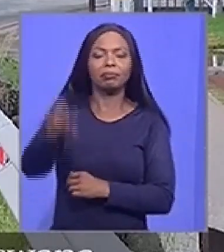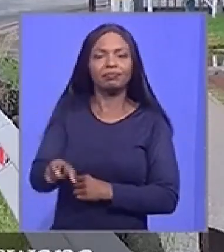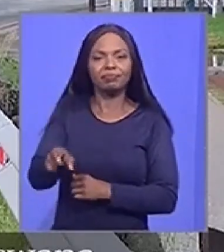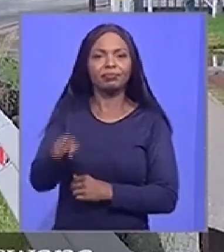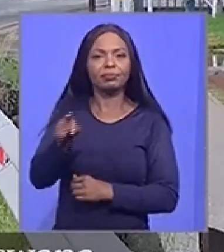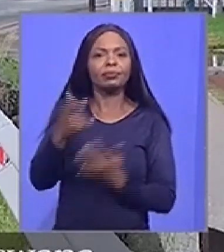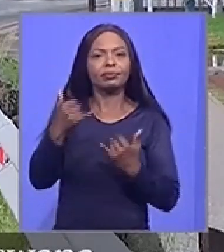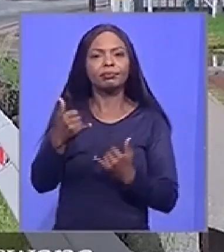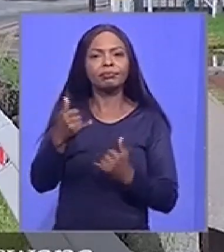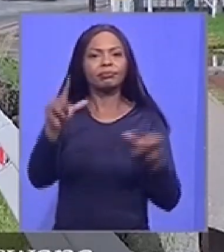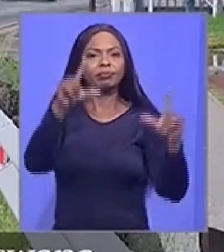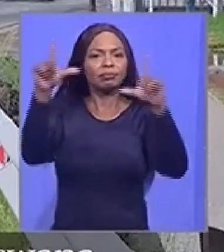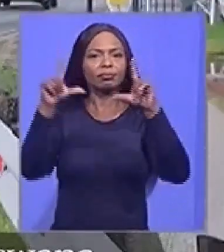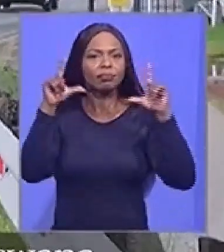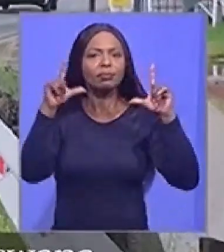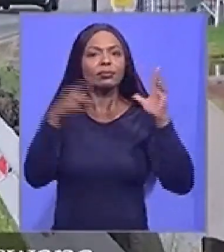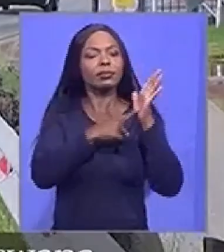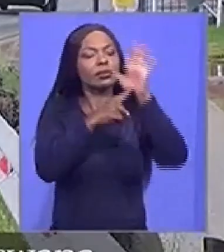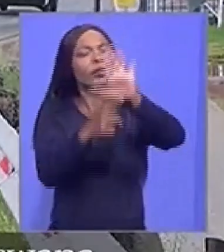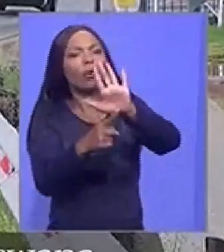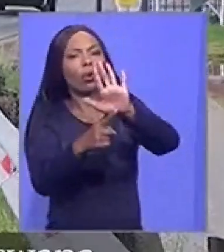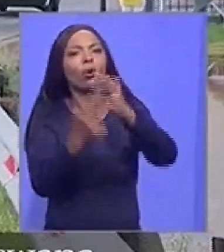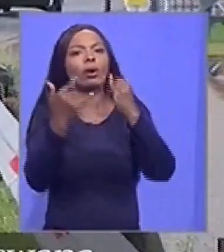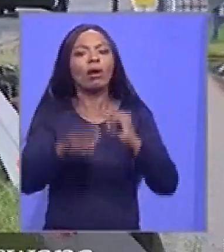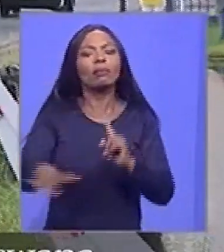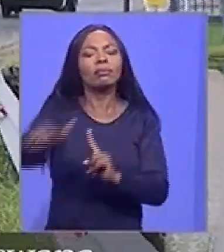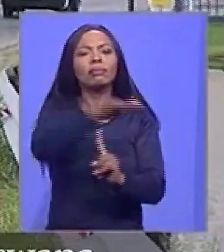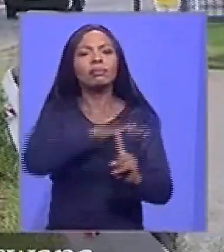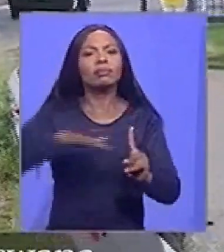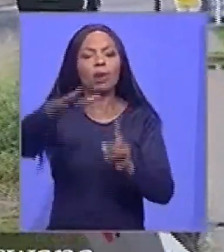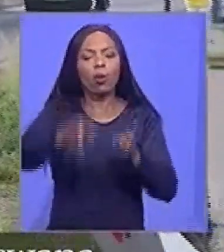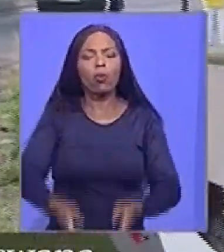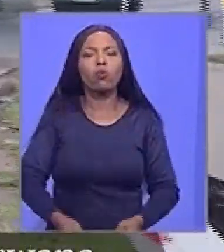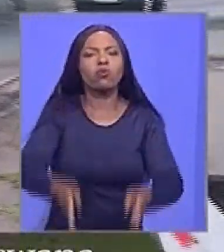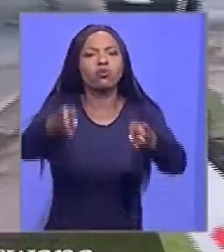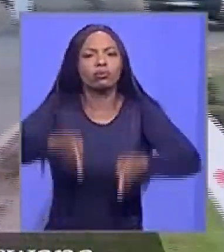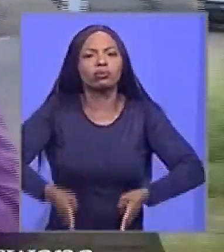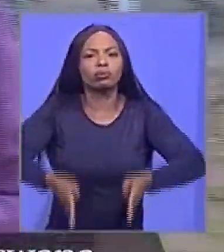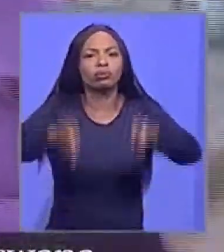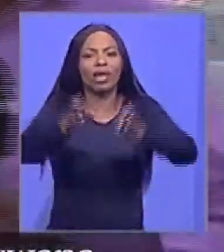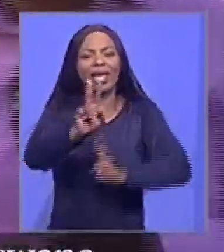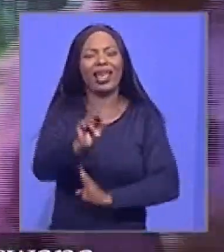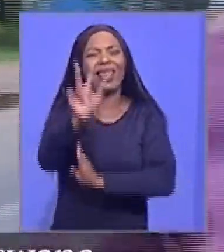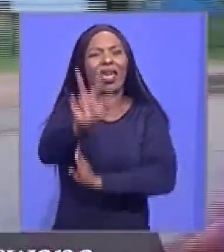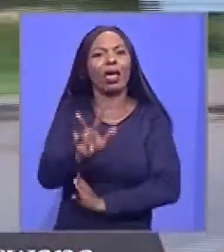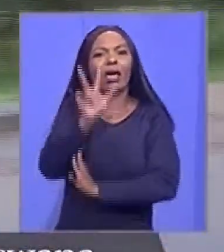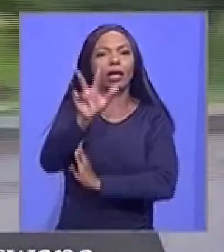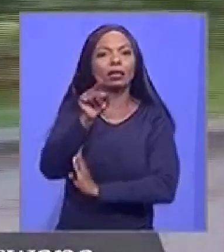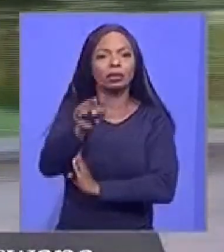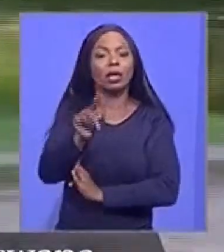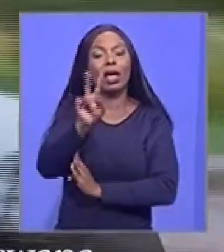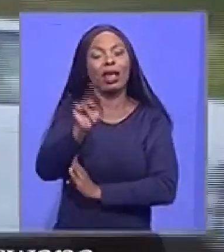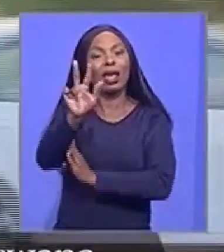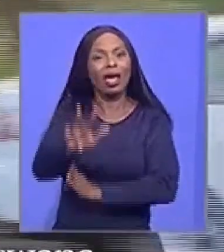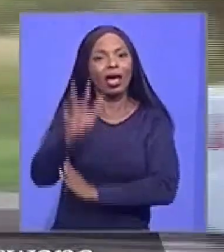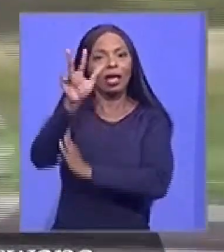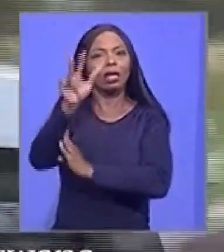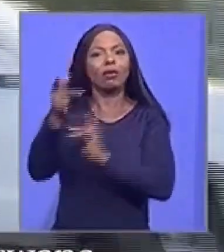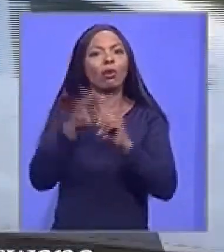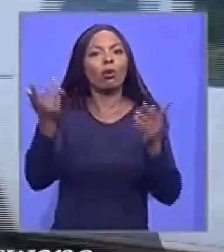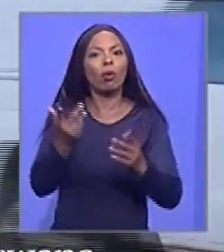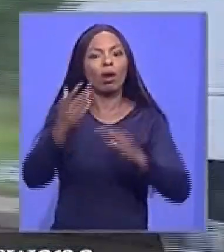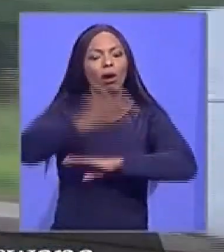tota motswadi tshwantsho wa rona Jabu Africa a ka go bontsha mila o e leng gore ke wa N18 mila mogolo wa N18 o e leng gore o tswa mo